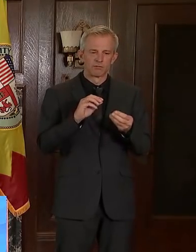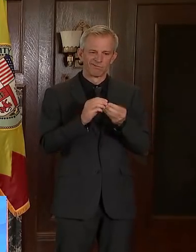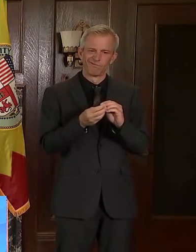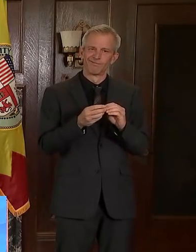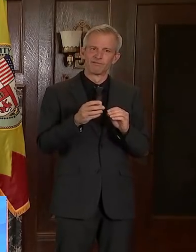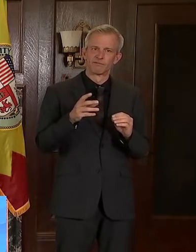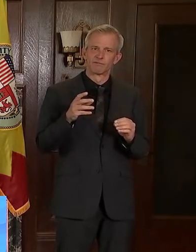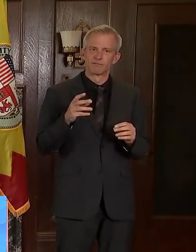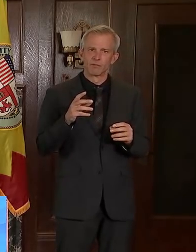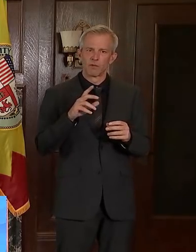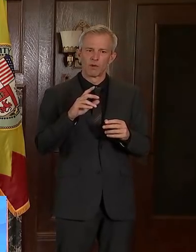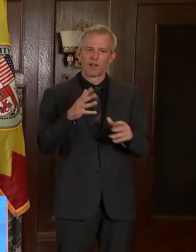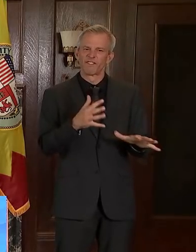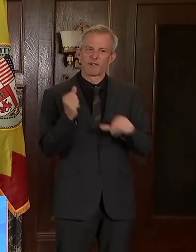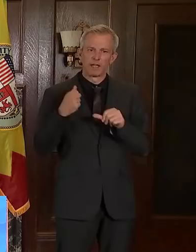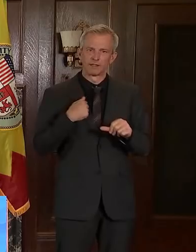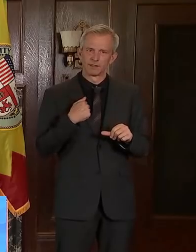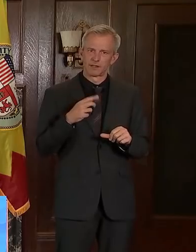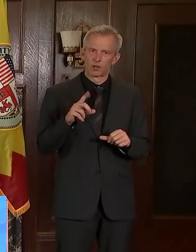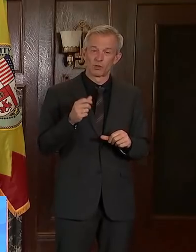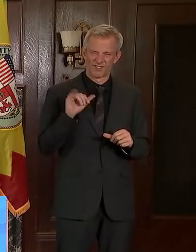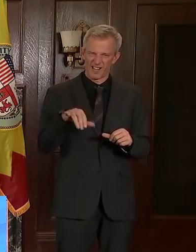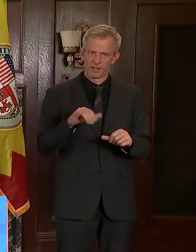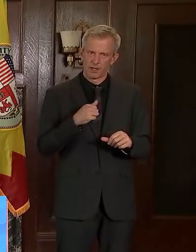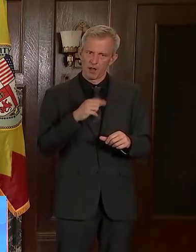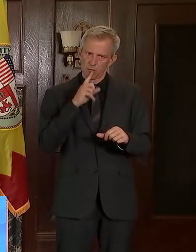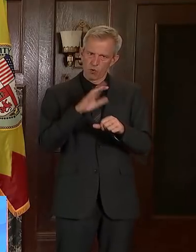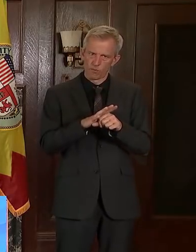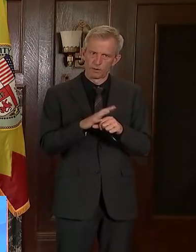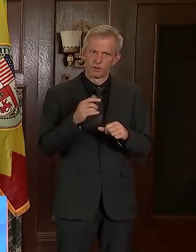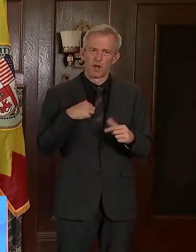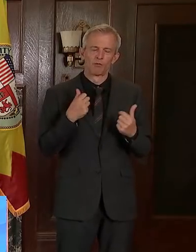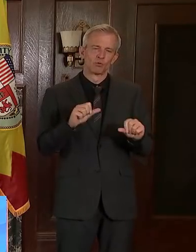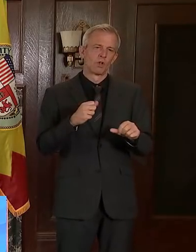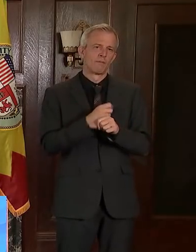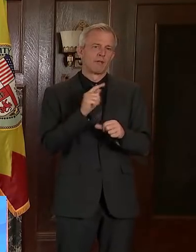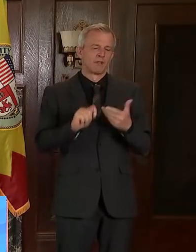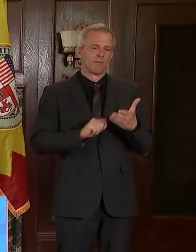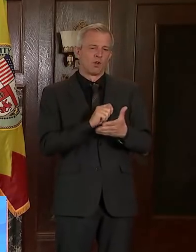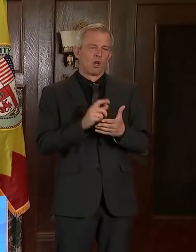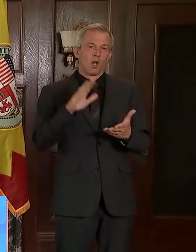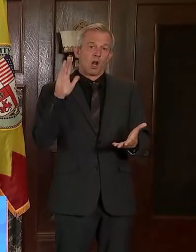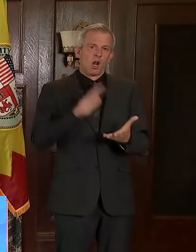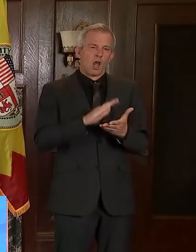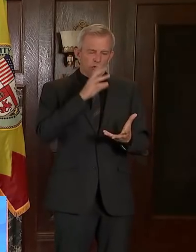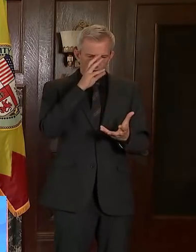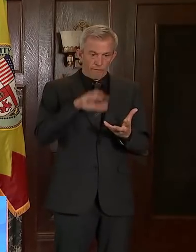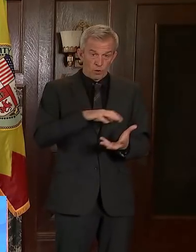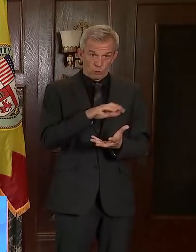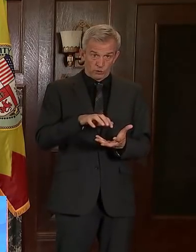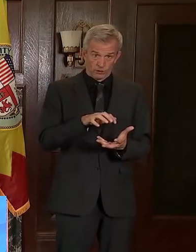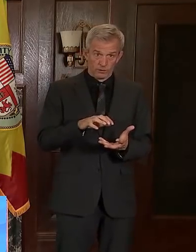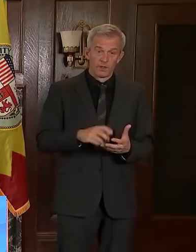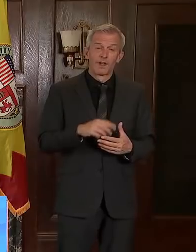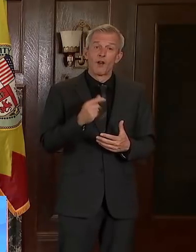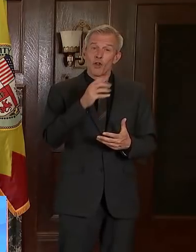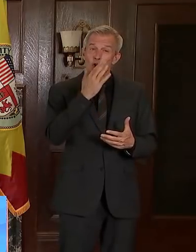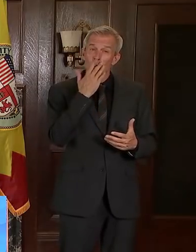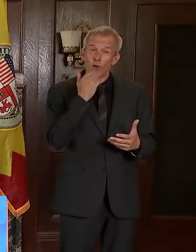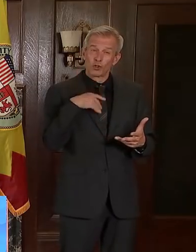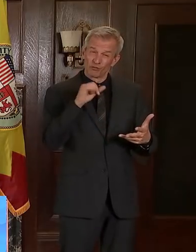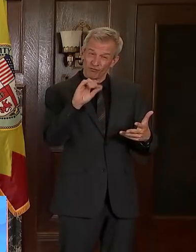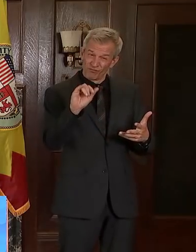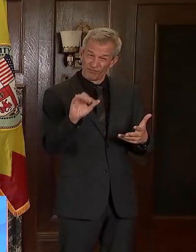beginning, is to make this confusing period a little less confusing. And we hope that those colors will help you know exactly where we